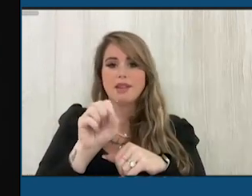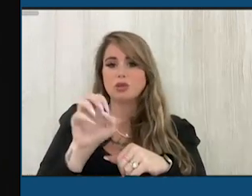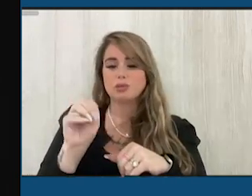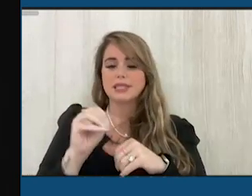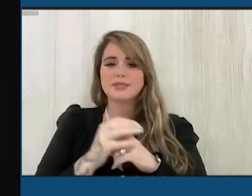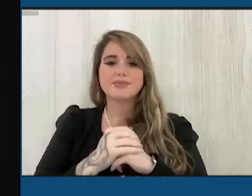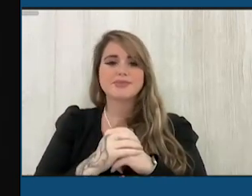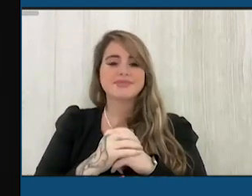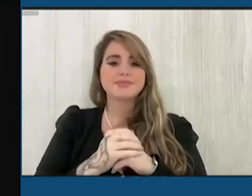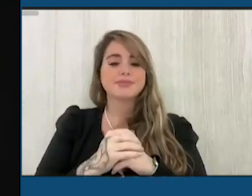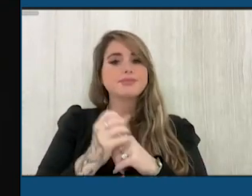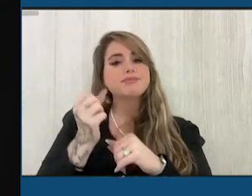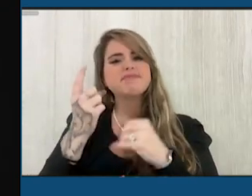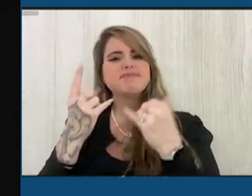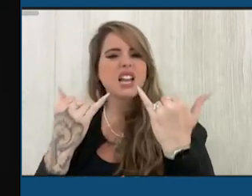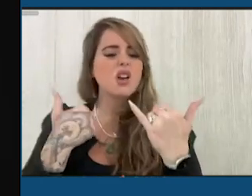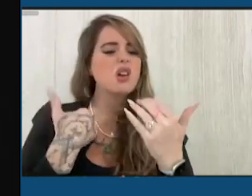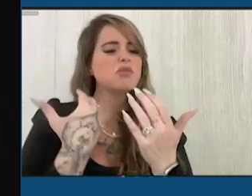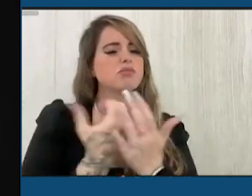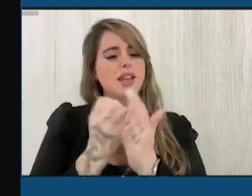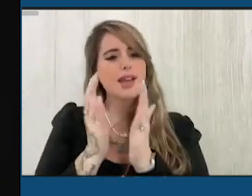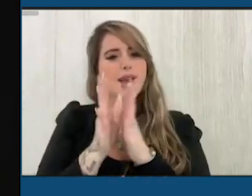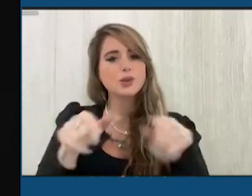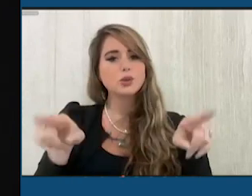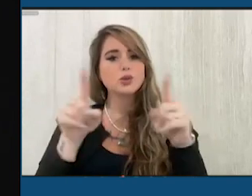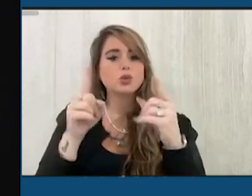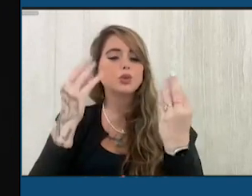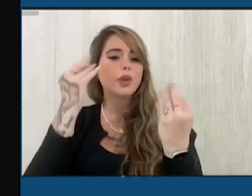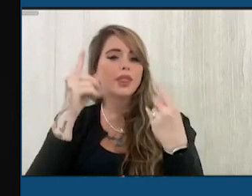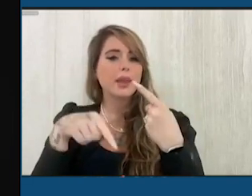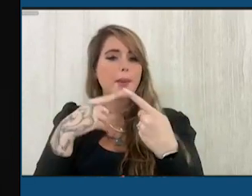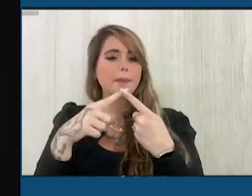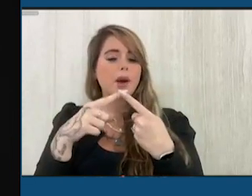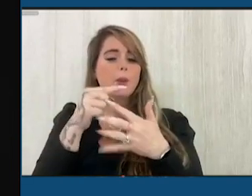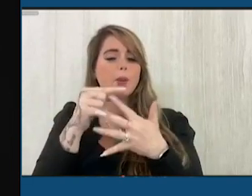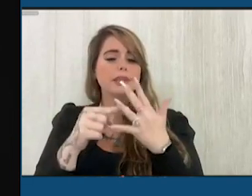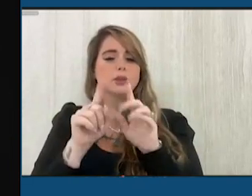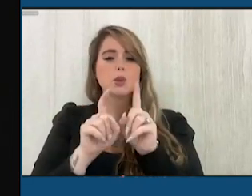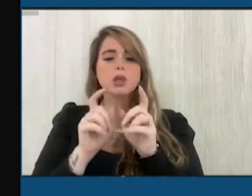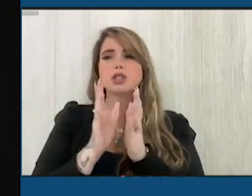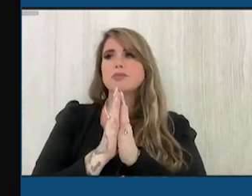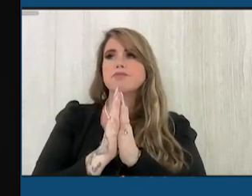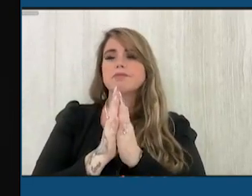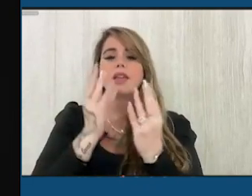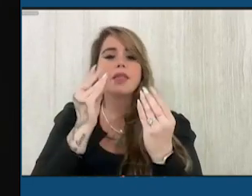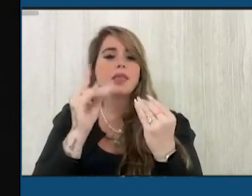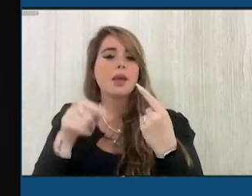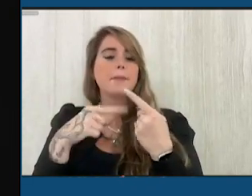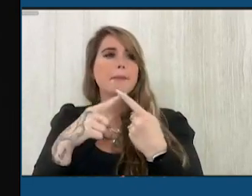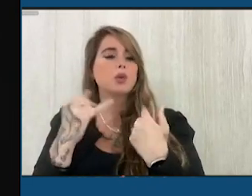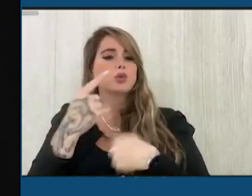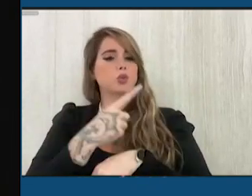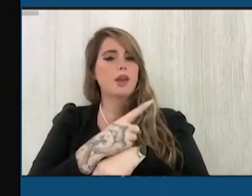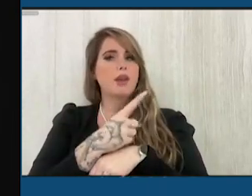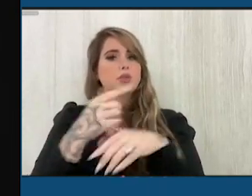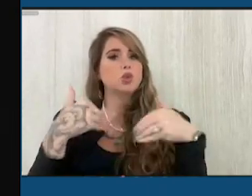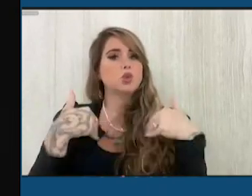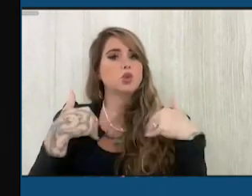So I'm going to ask you to take a moment and think about the following question. Think about today's youth when they're in their 20s.